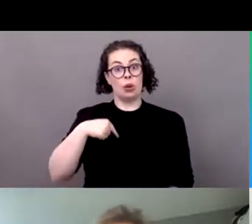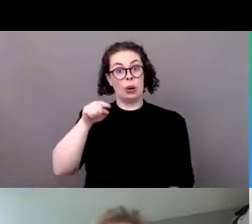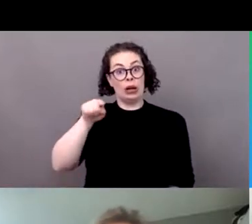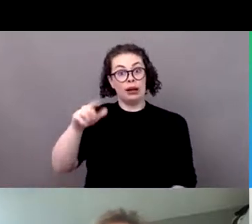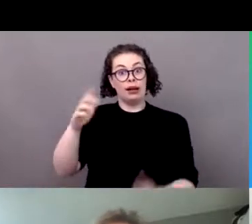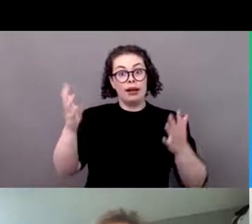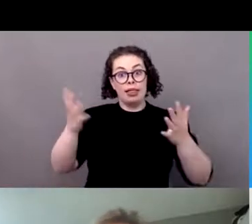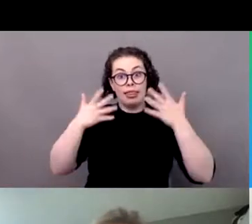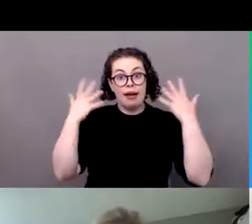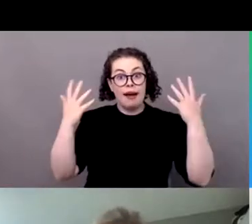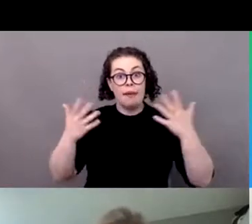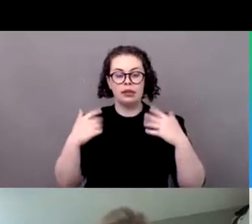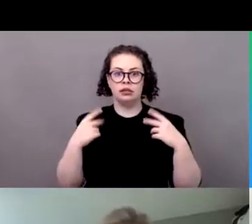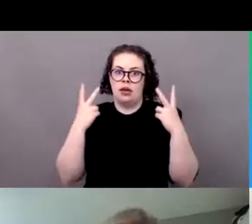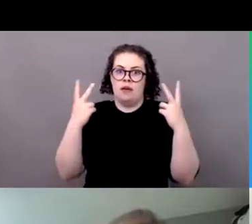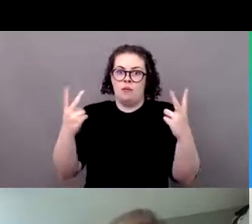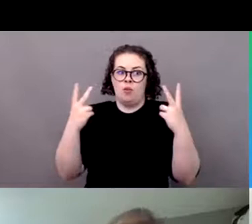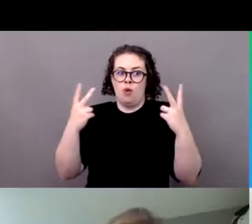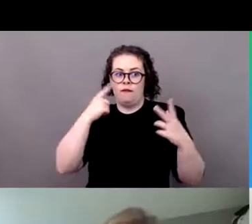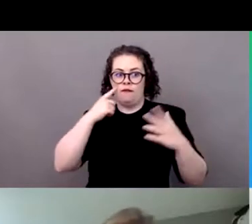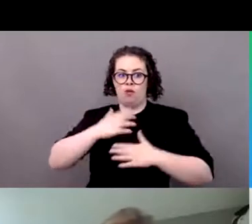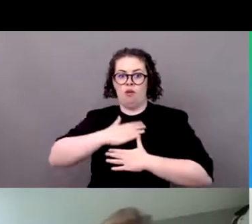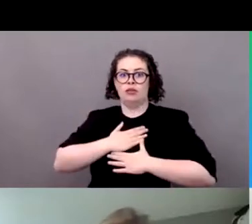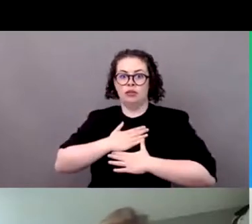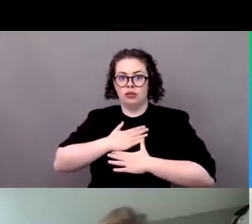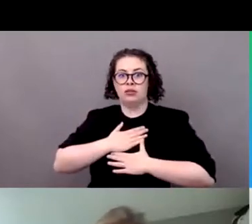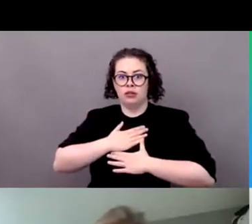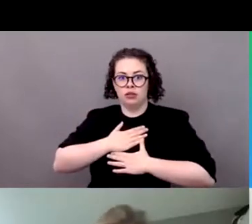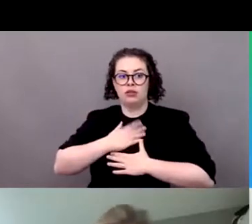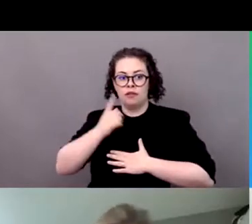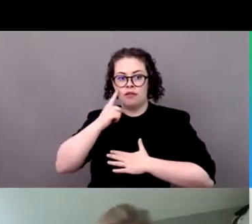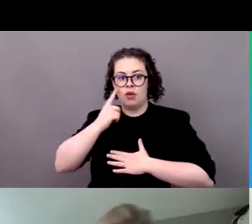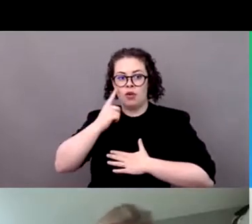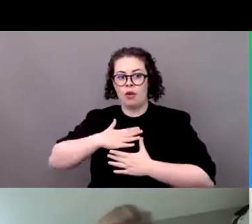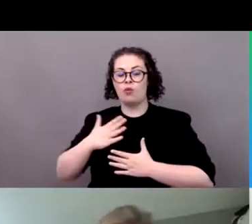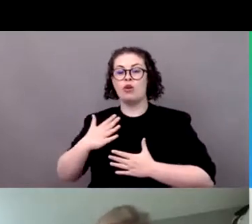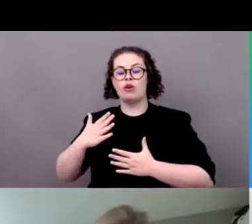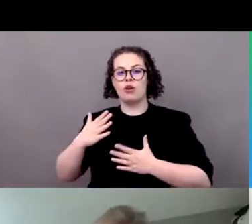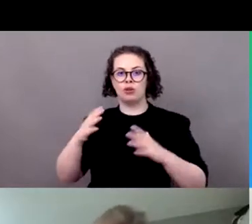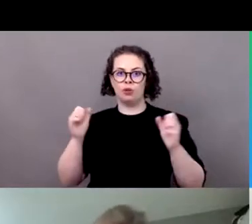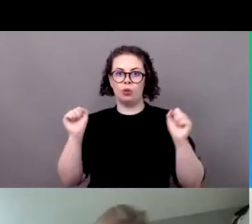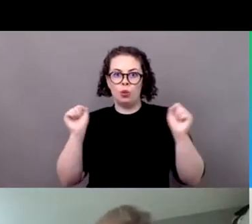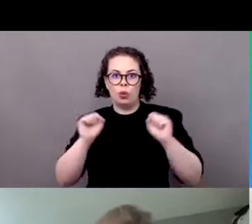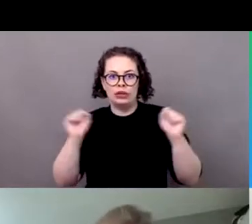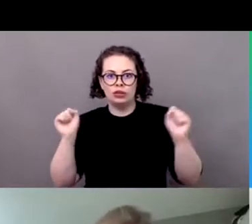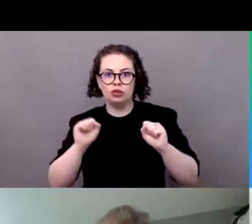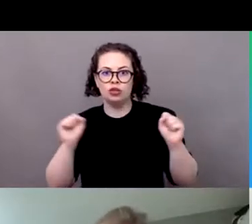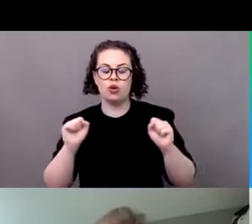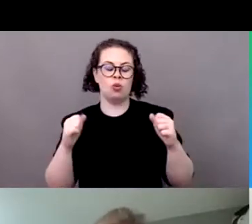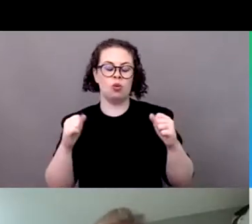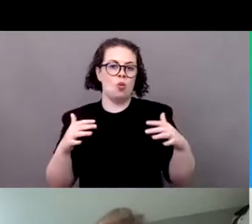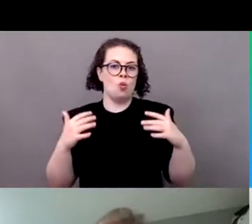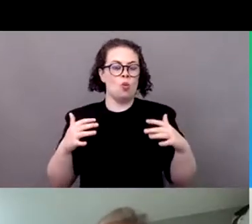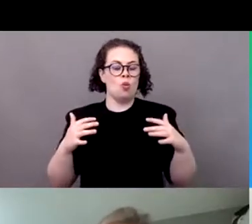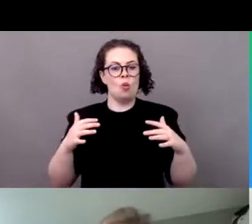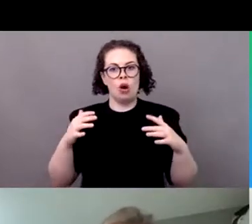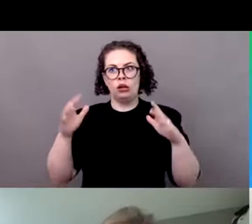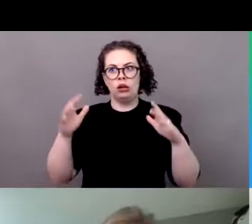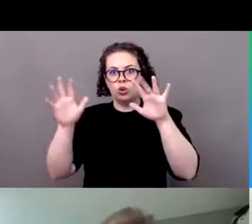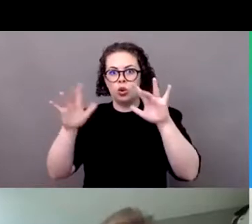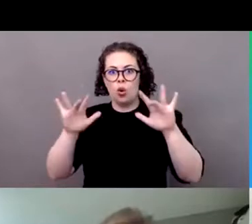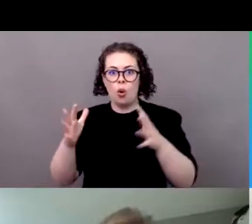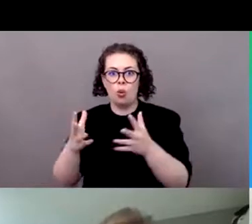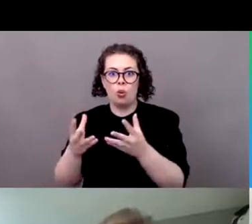And it's been mentioned a few times, especially the previous two roundtables spoke about us in particular as an IF, but also our